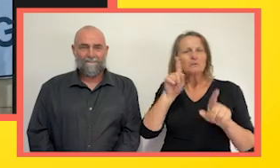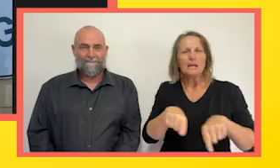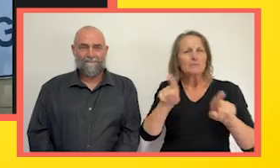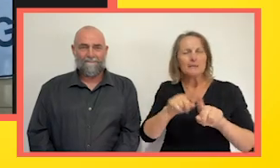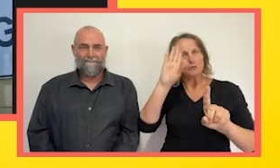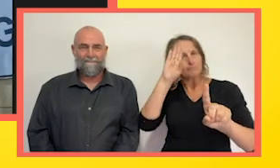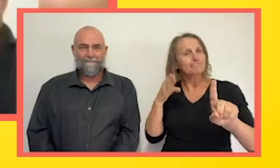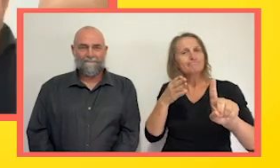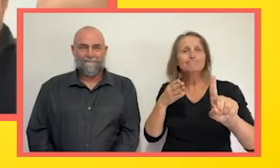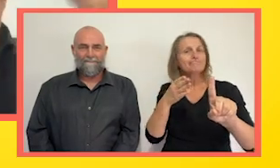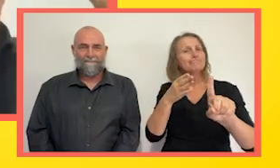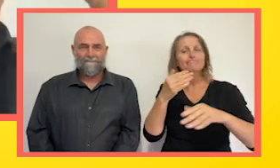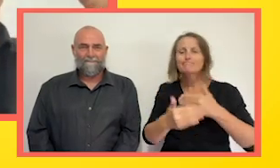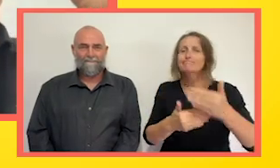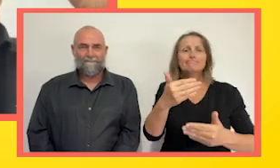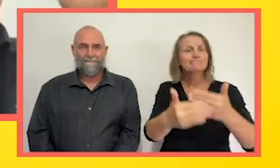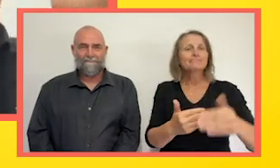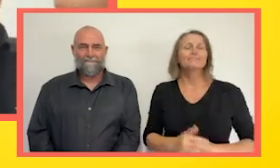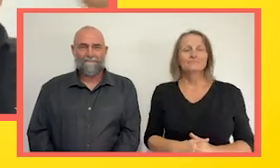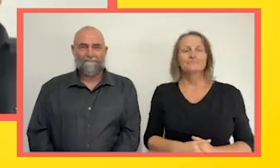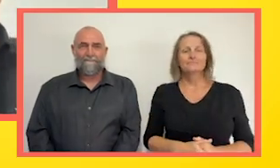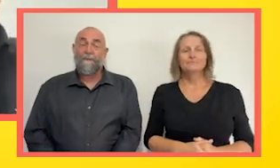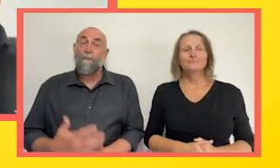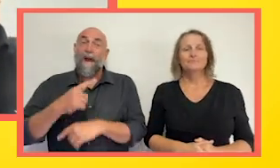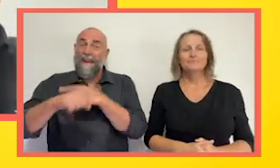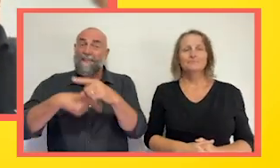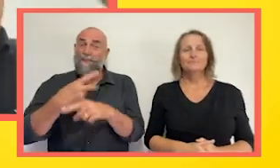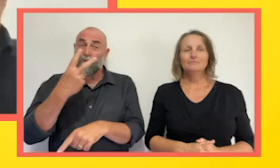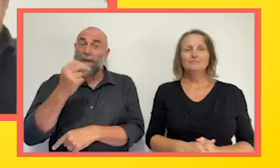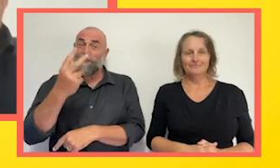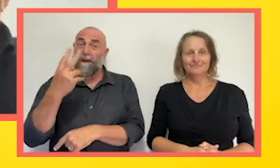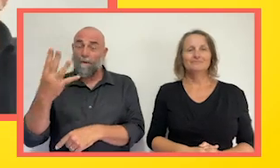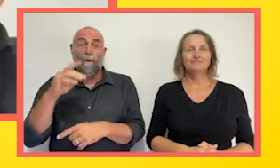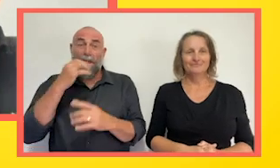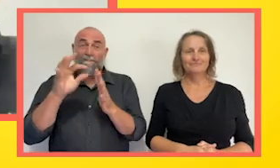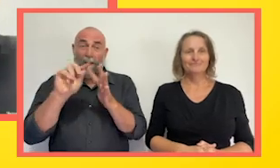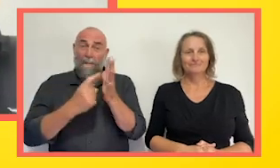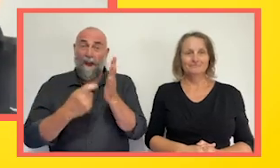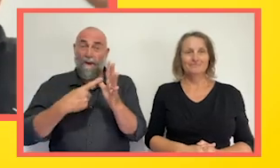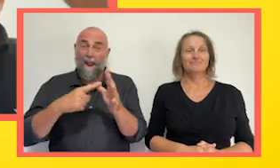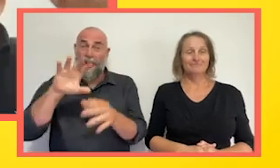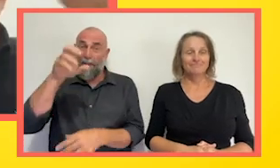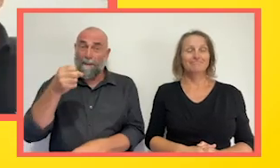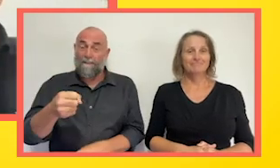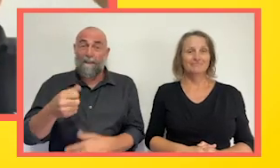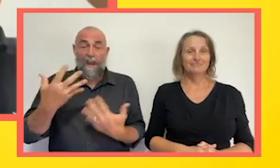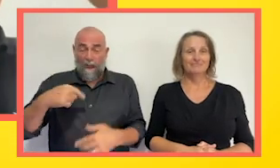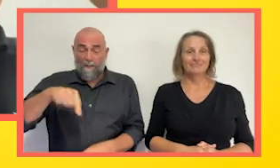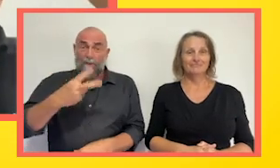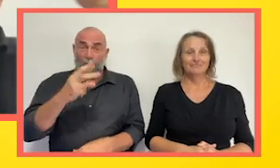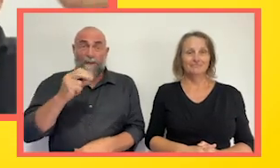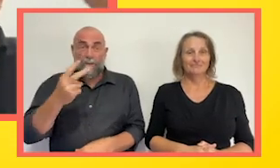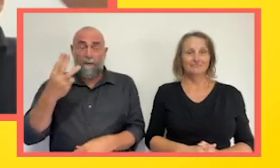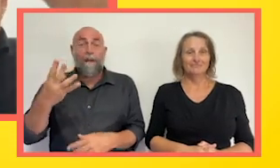whole career. But the Paralympics are they're in 2024. I can't believe we're in 2023 already. But this is a qualifying year